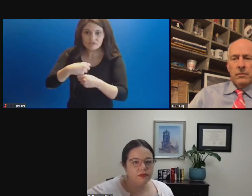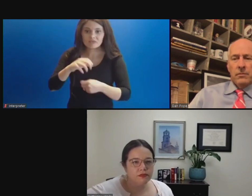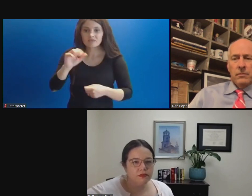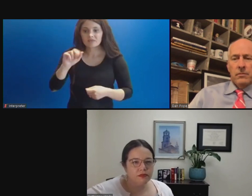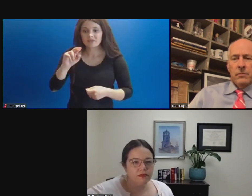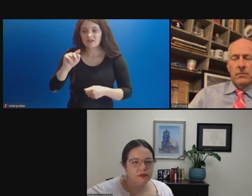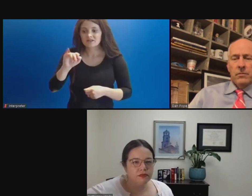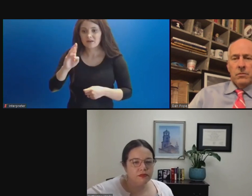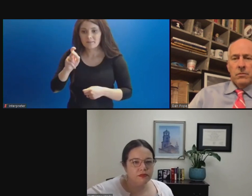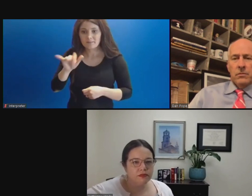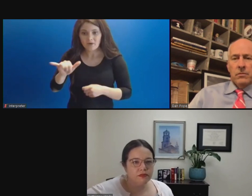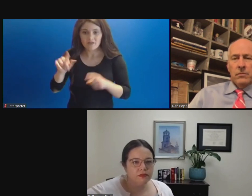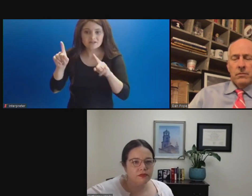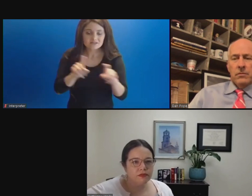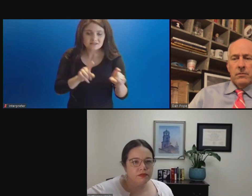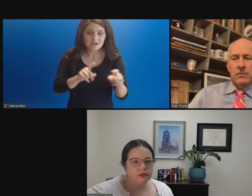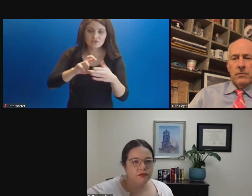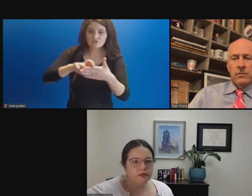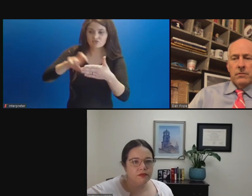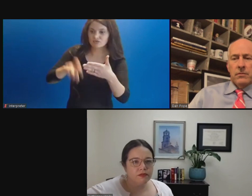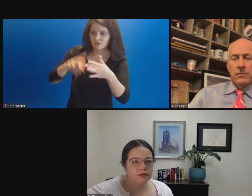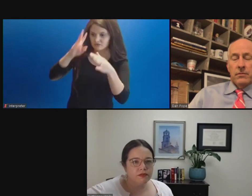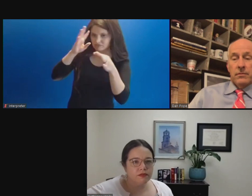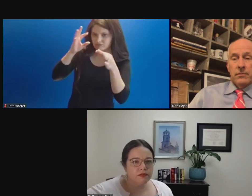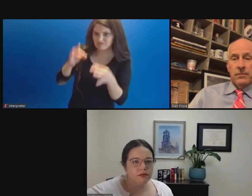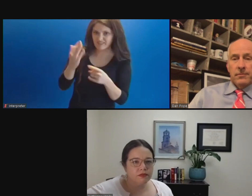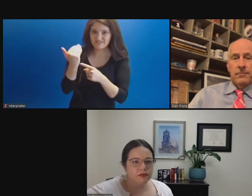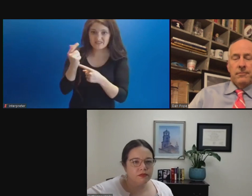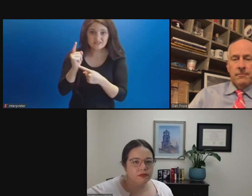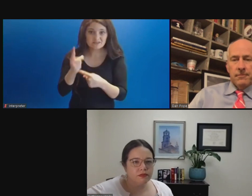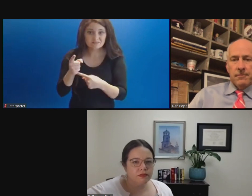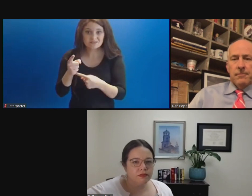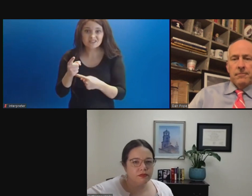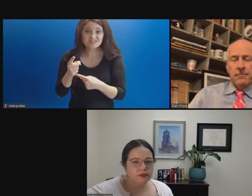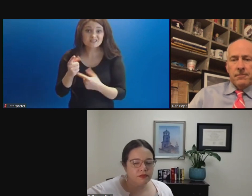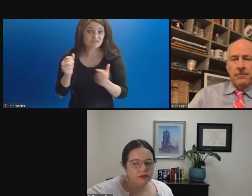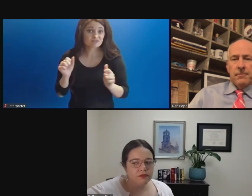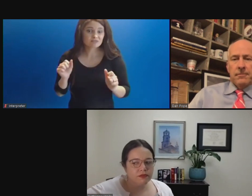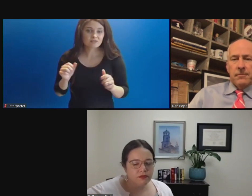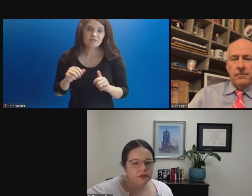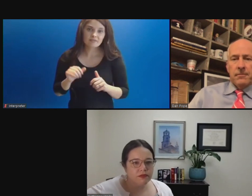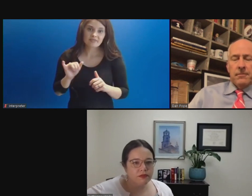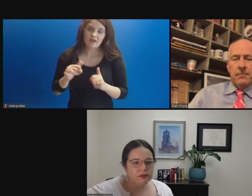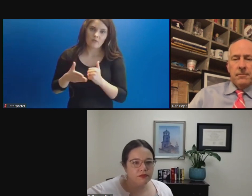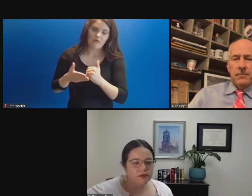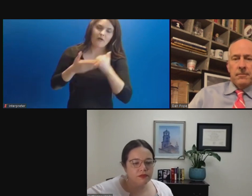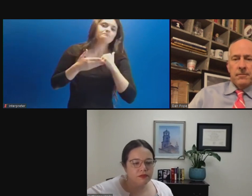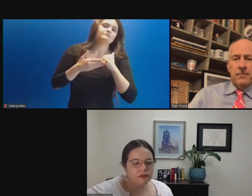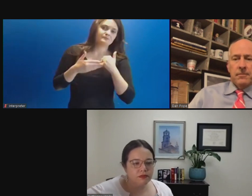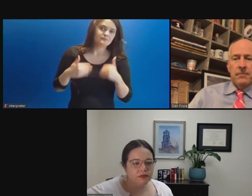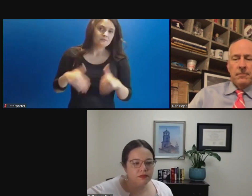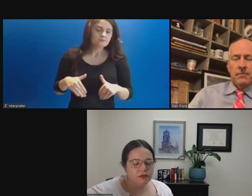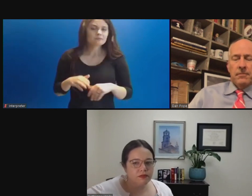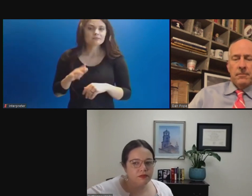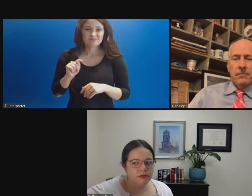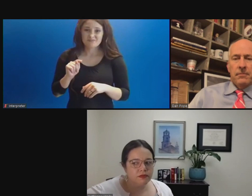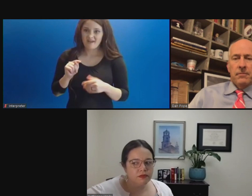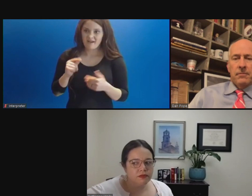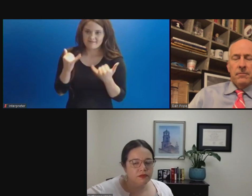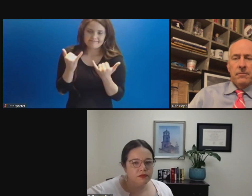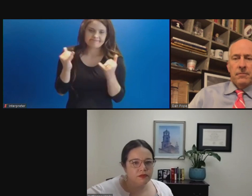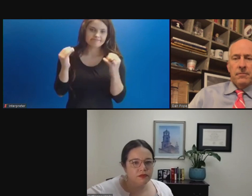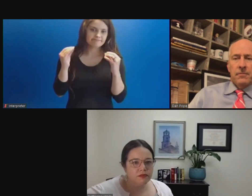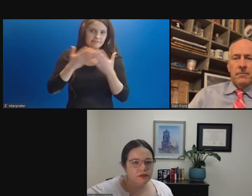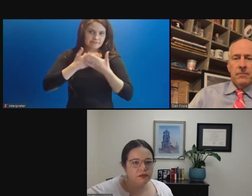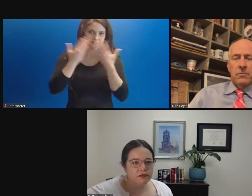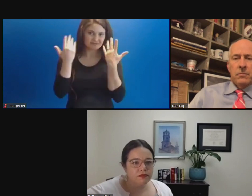can be, the results can be determined in 15 minutes or so. That will help us. But until then,